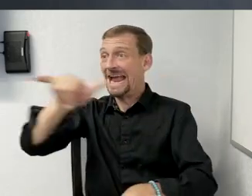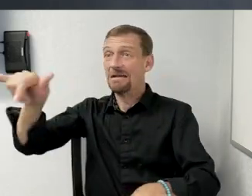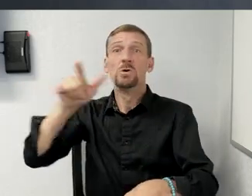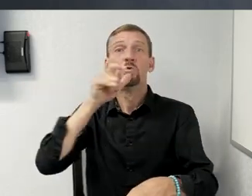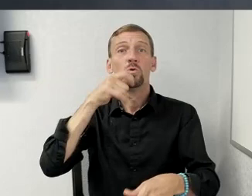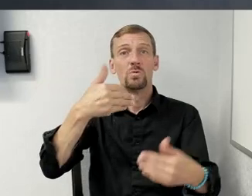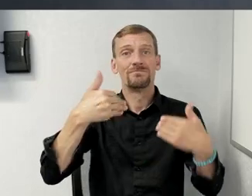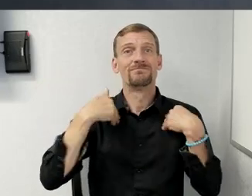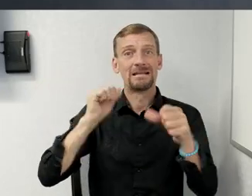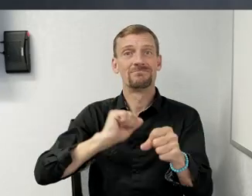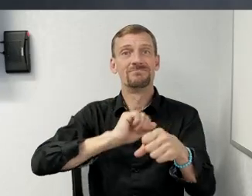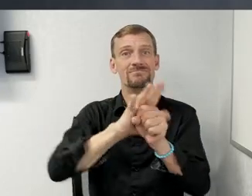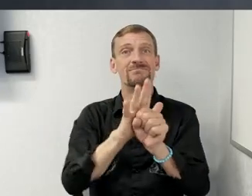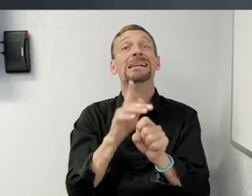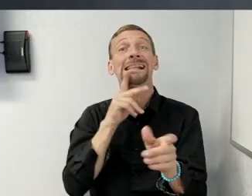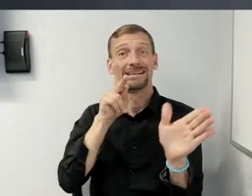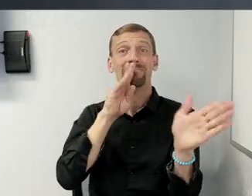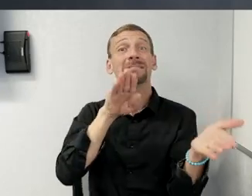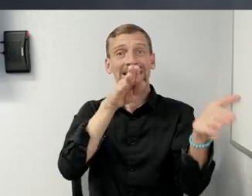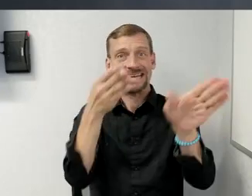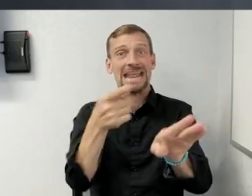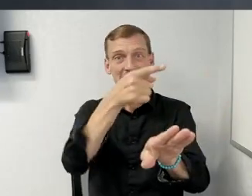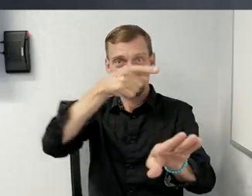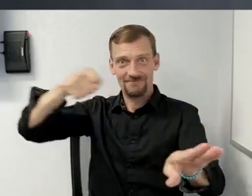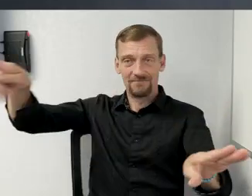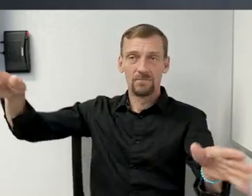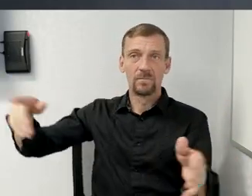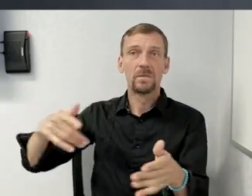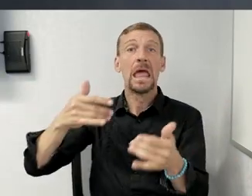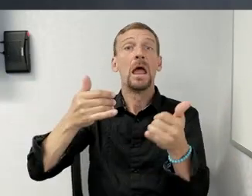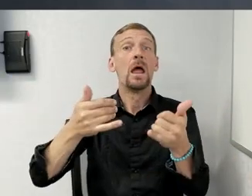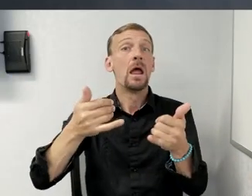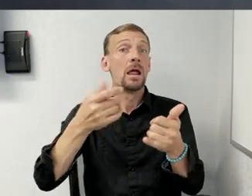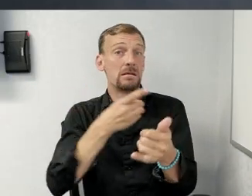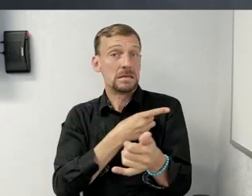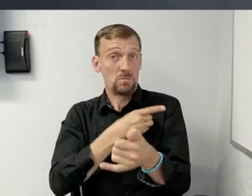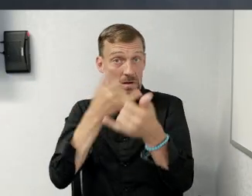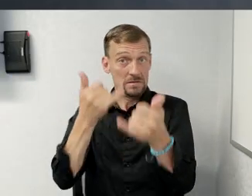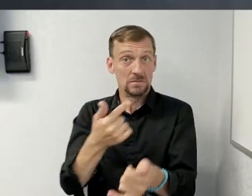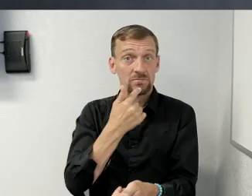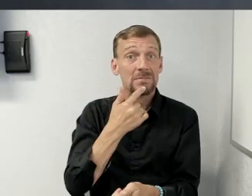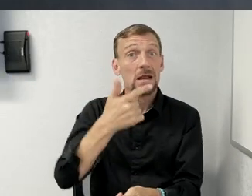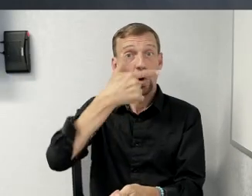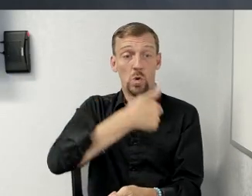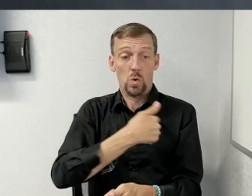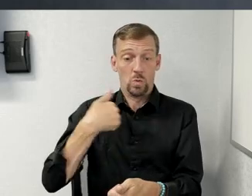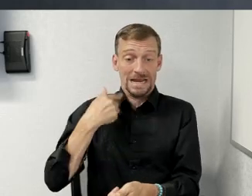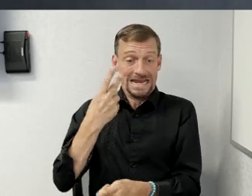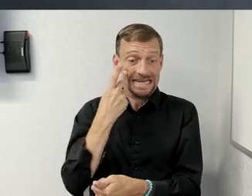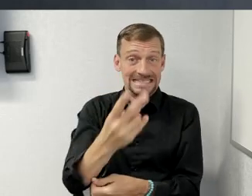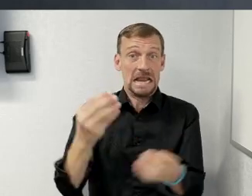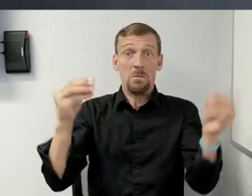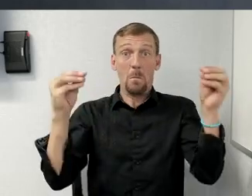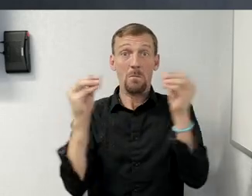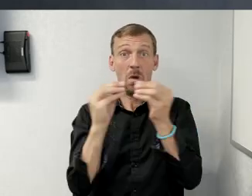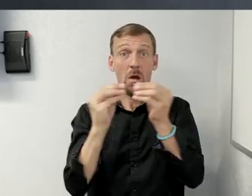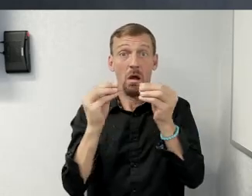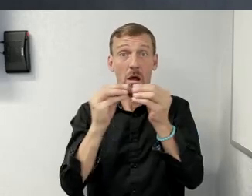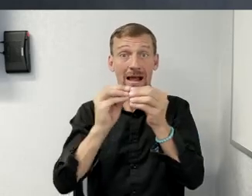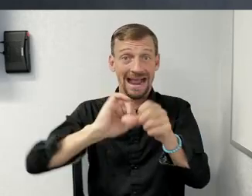patients. Okay. So are we seeing more cases because we're doing more testing? Yeah, I think